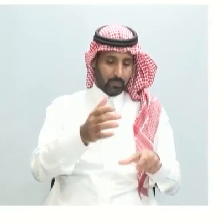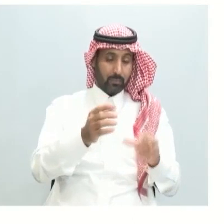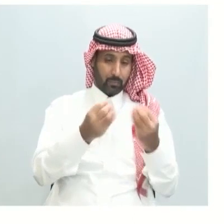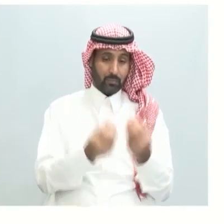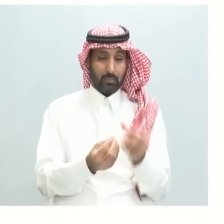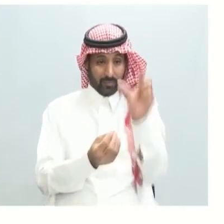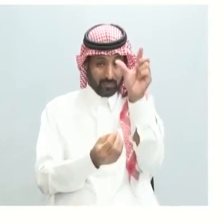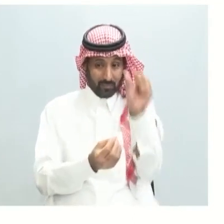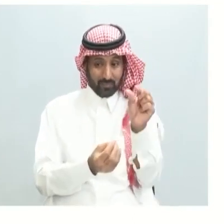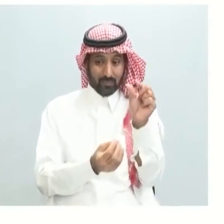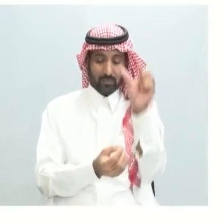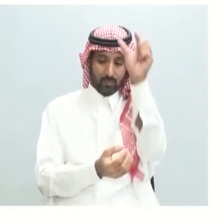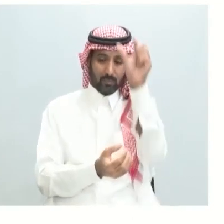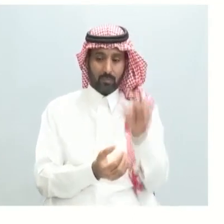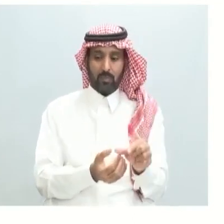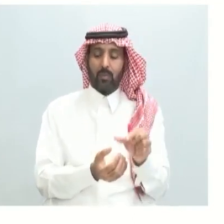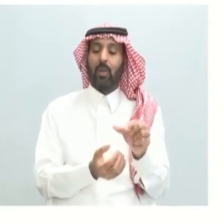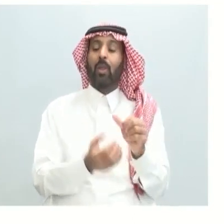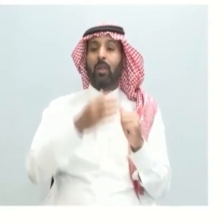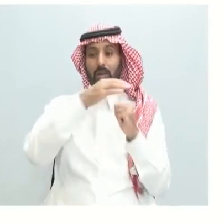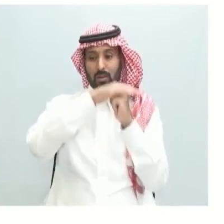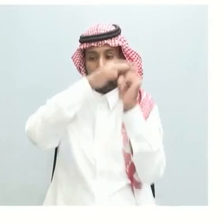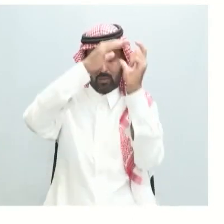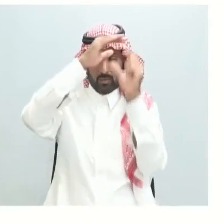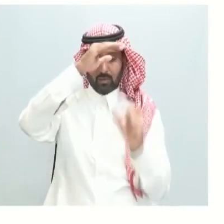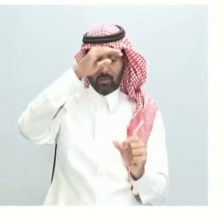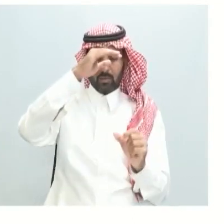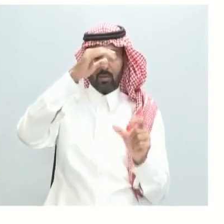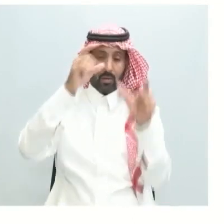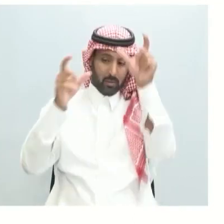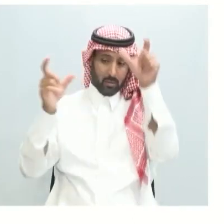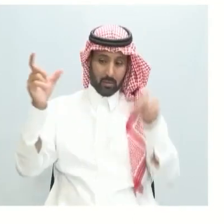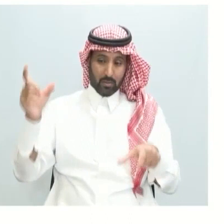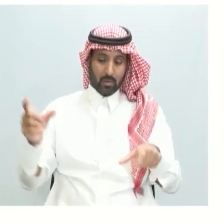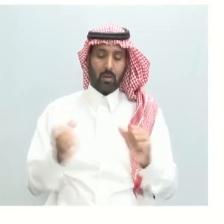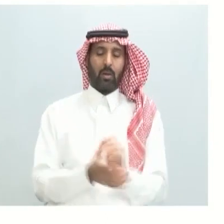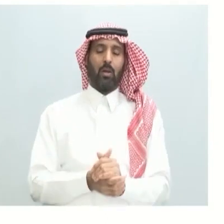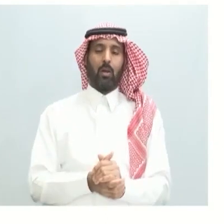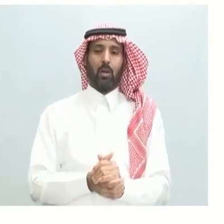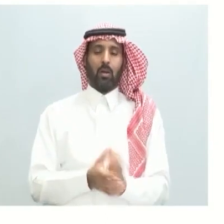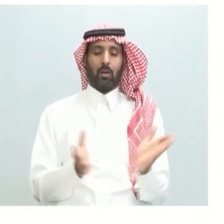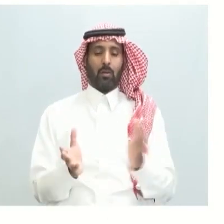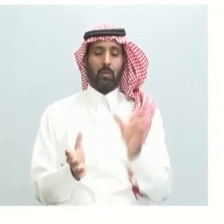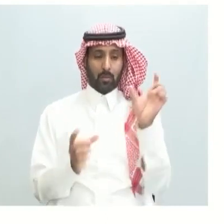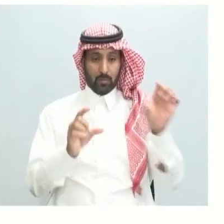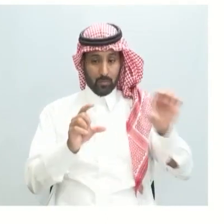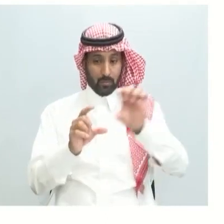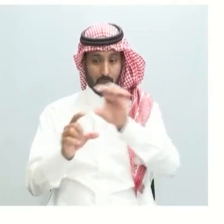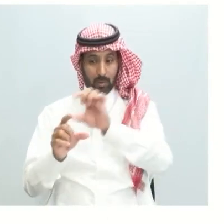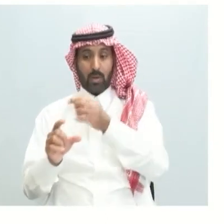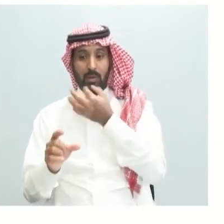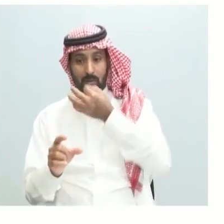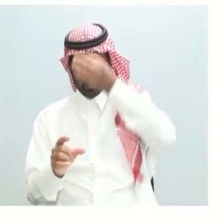elegant, slim. This is an opinion, elegant, slim. This is a shape, white color. So pay attention to the order